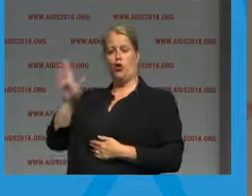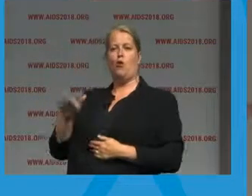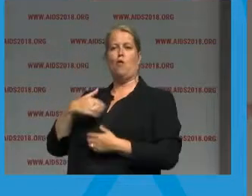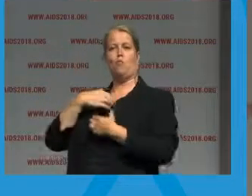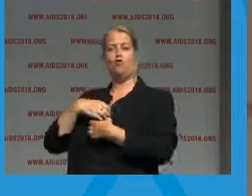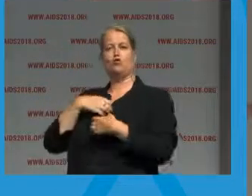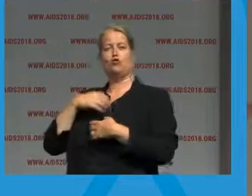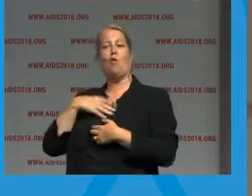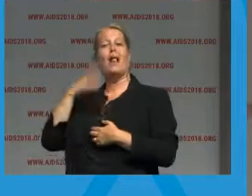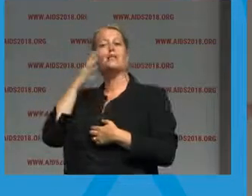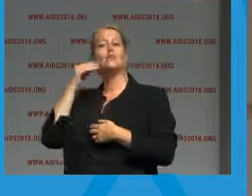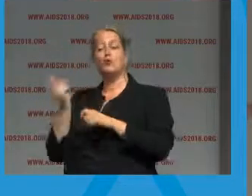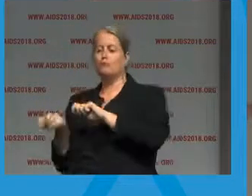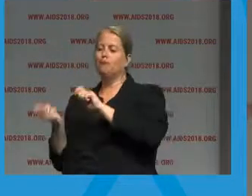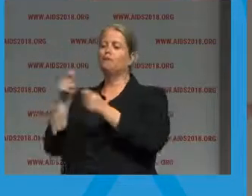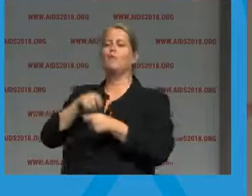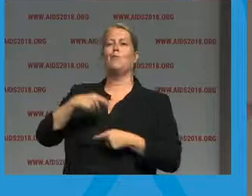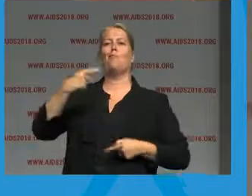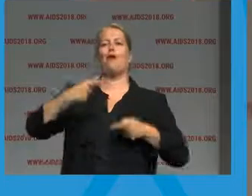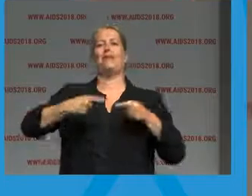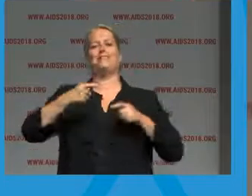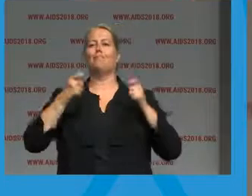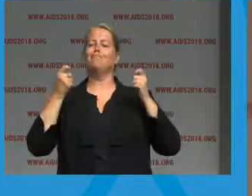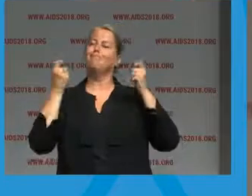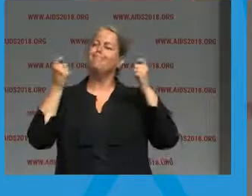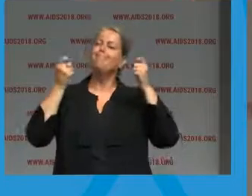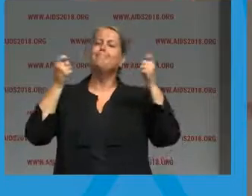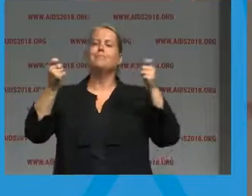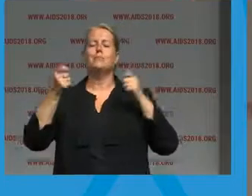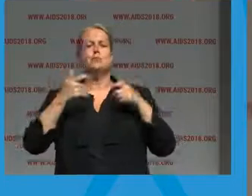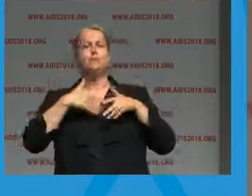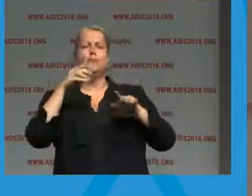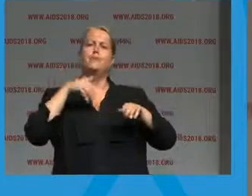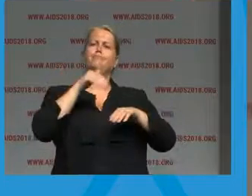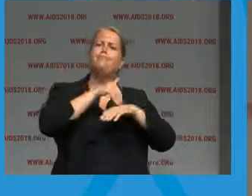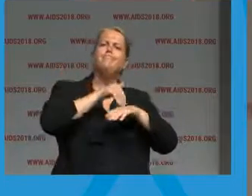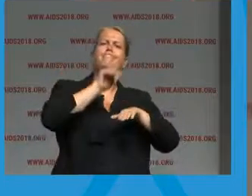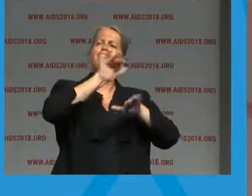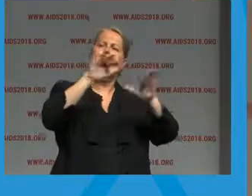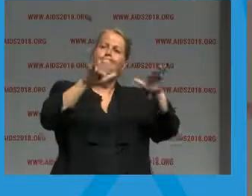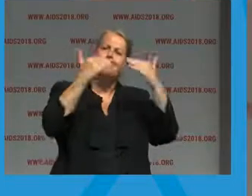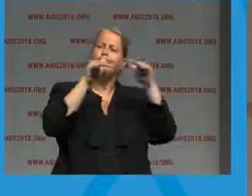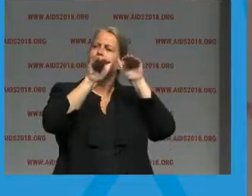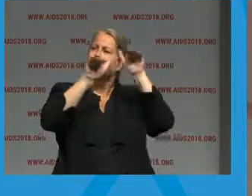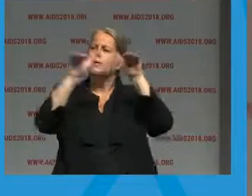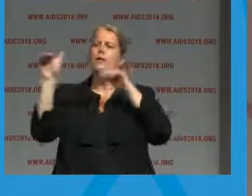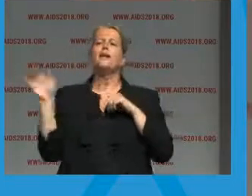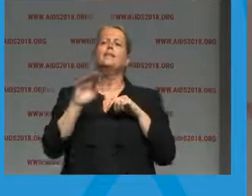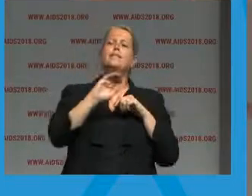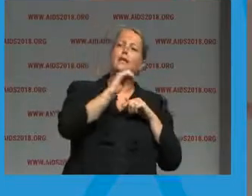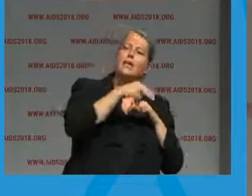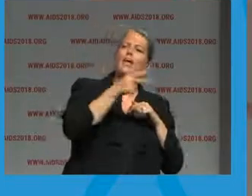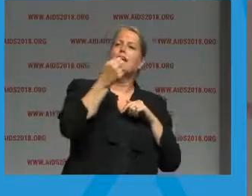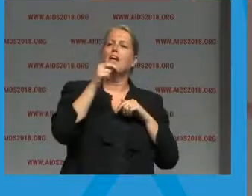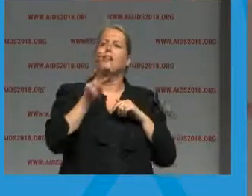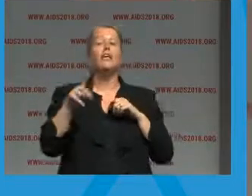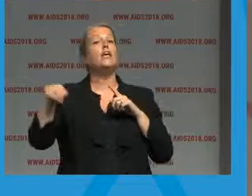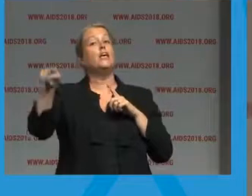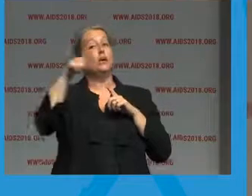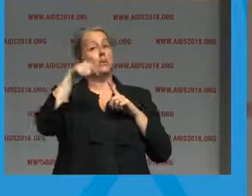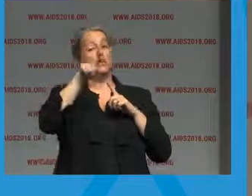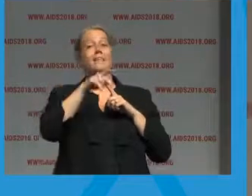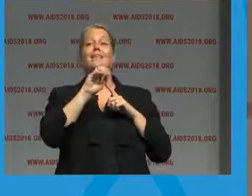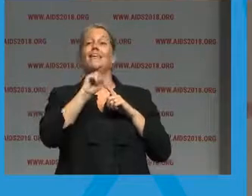into a political campaign to address TB and HIV, and has incorporated TB advocacy into her